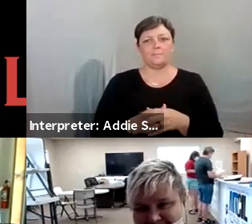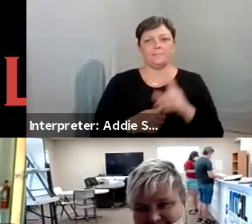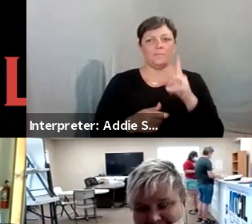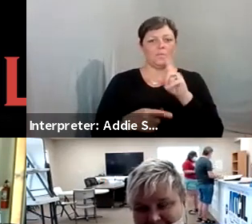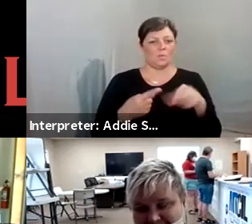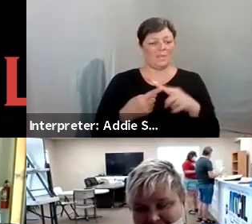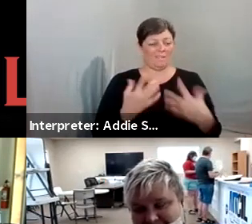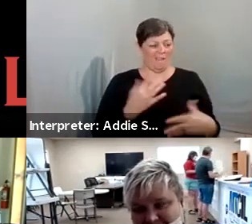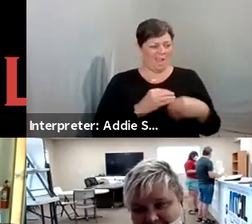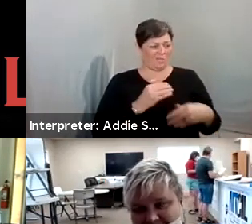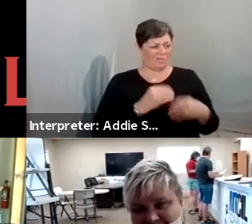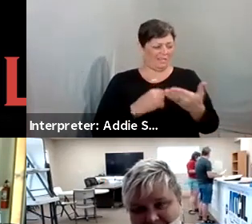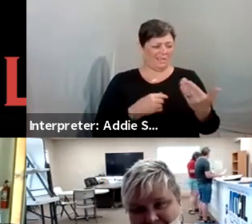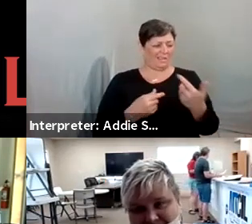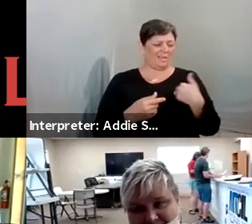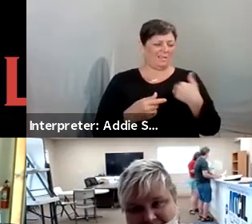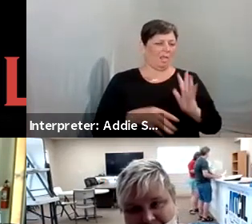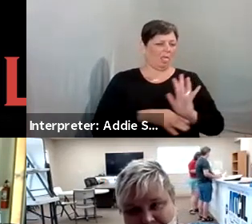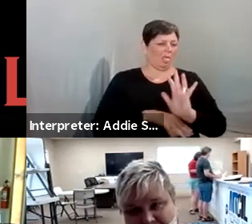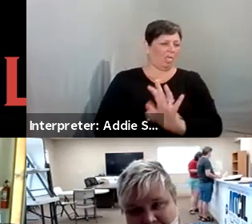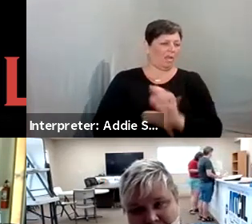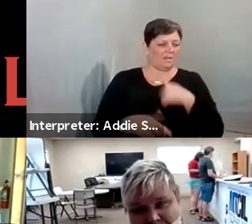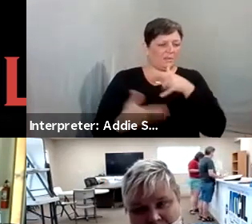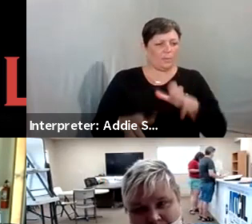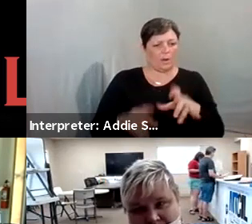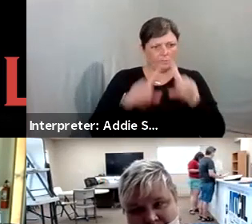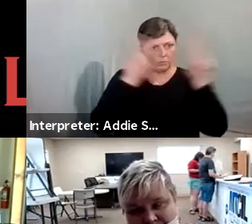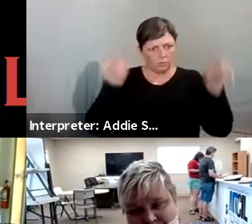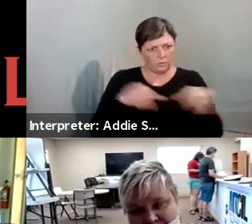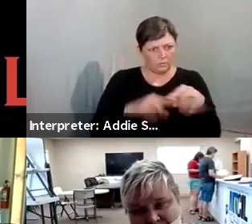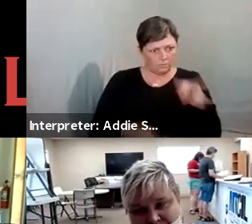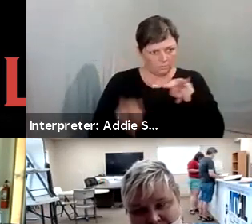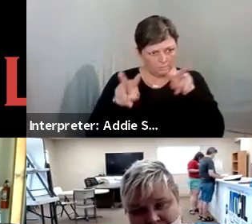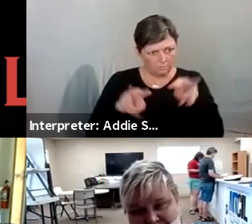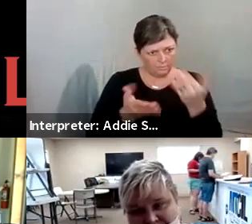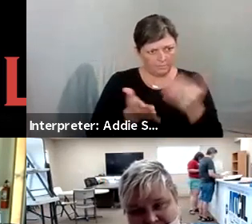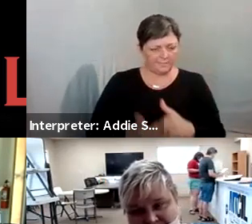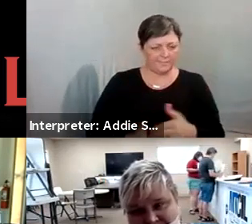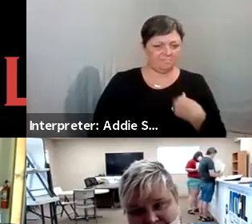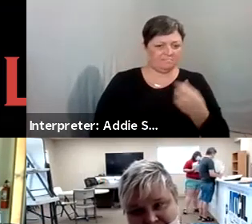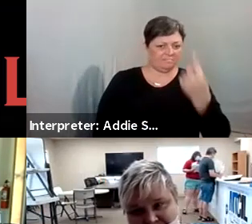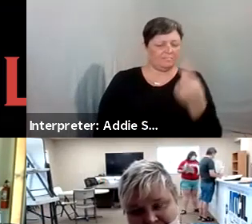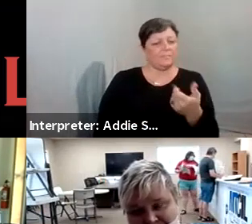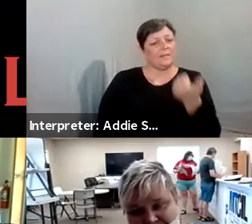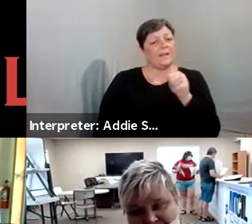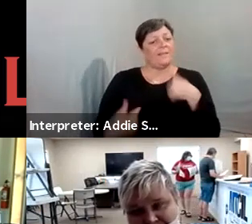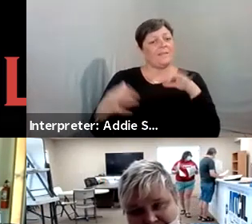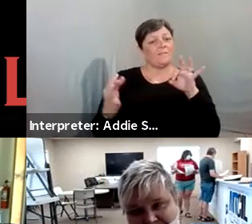stuff, I know sometimes I don't want to join the extra stuff either, so I can relate. Can anybody give any